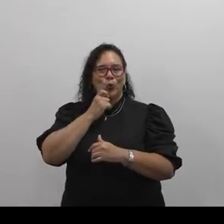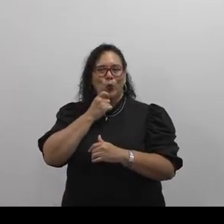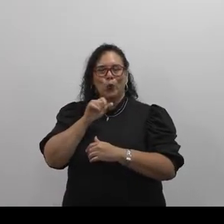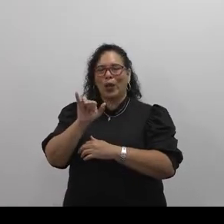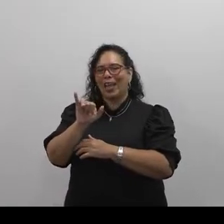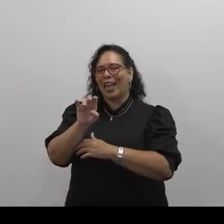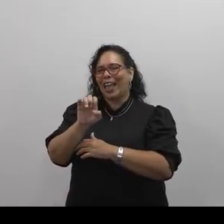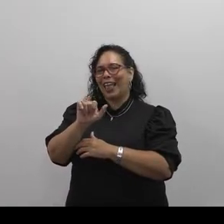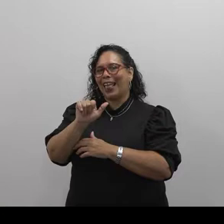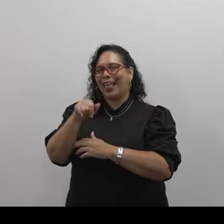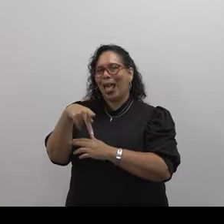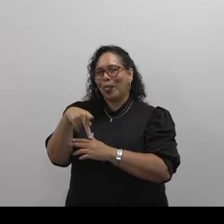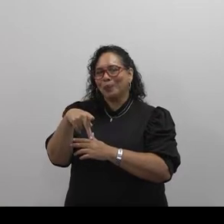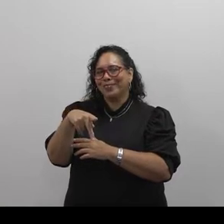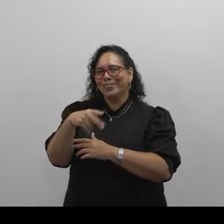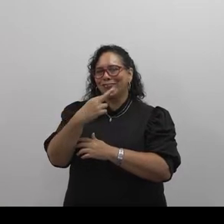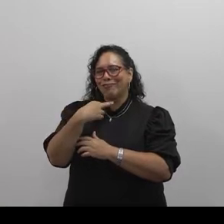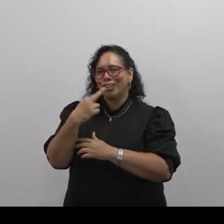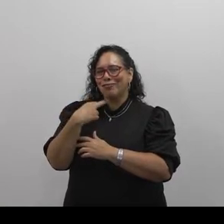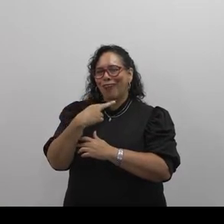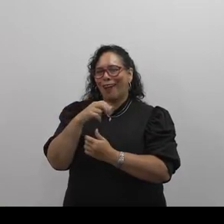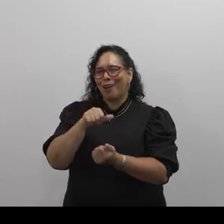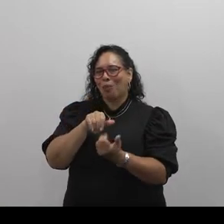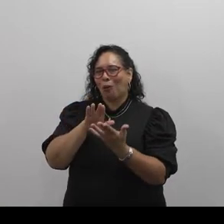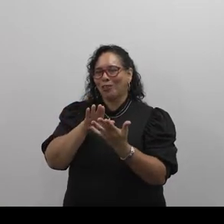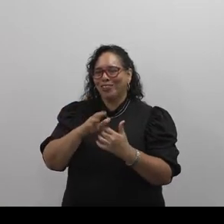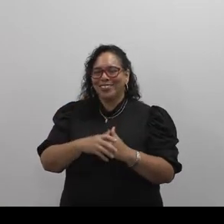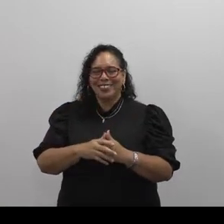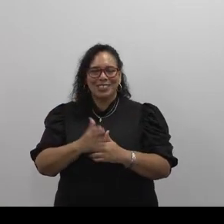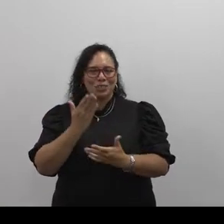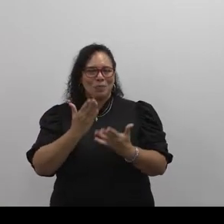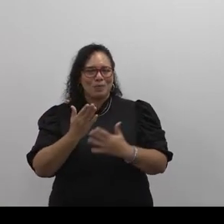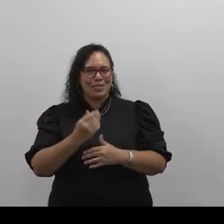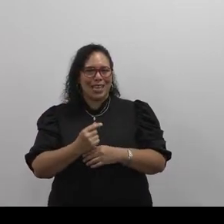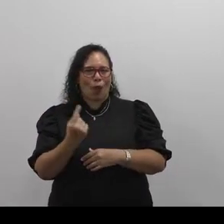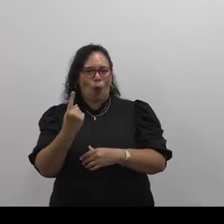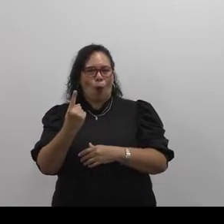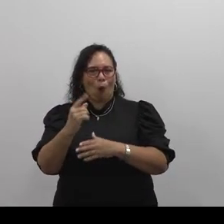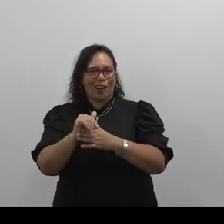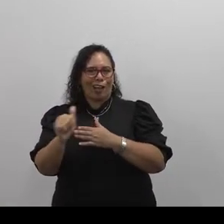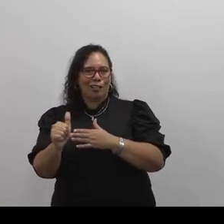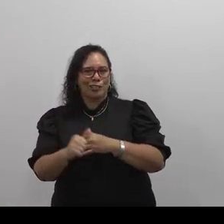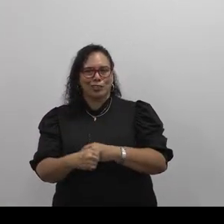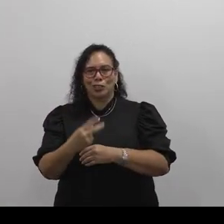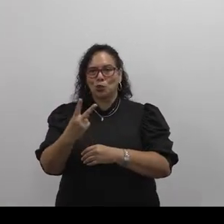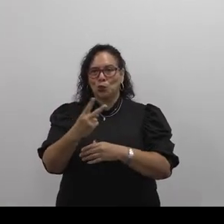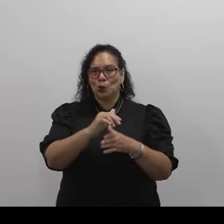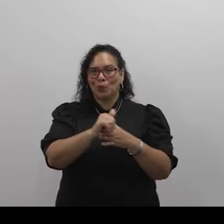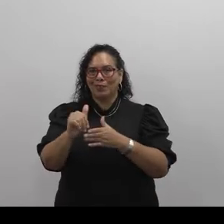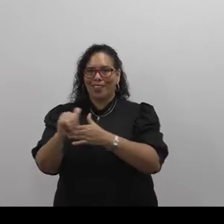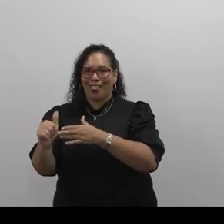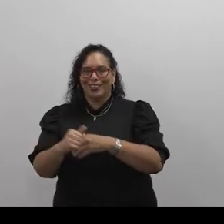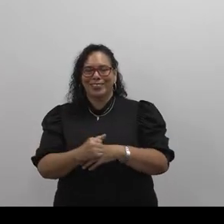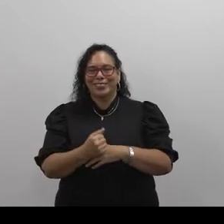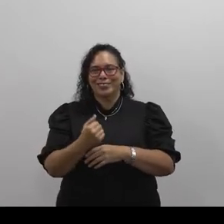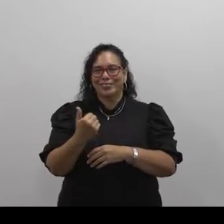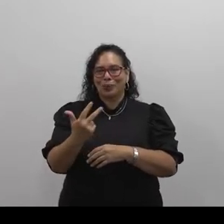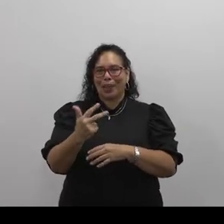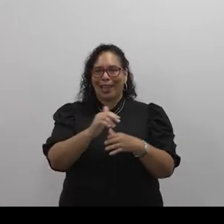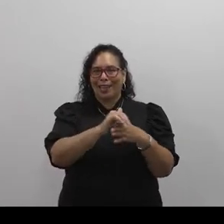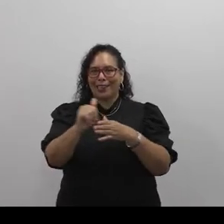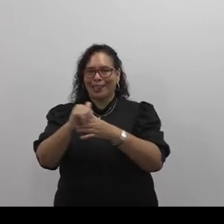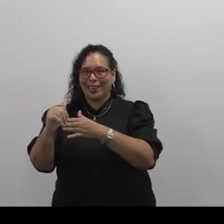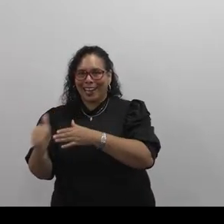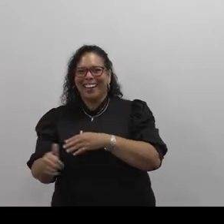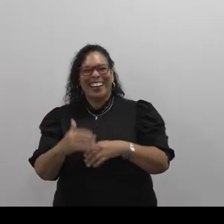a cost factor to each of these components. So you might see $1 sign versus 2 versus 3 or 4. And that just puts a price